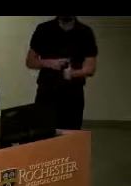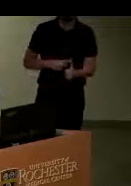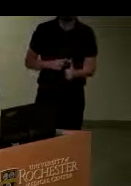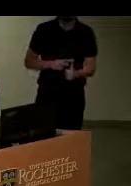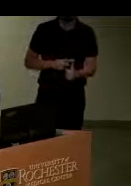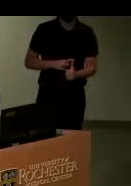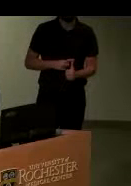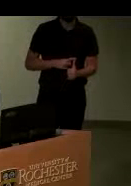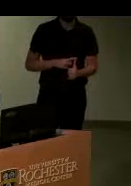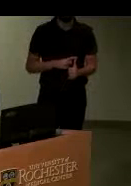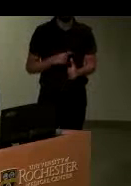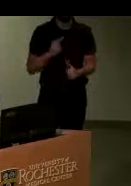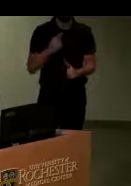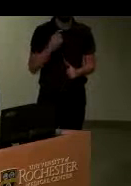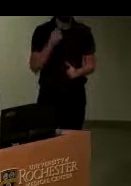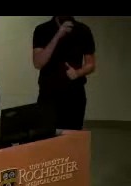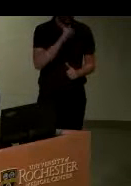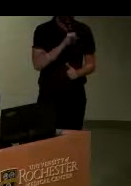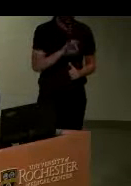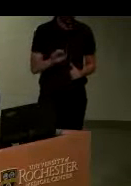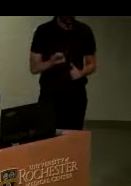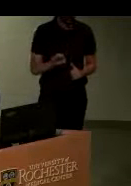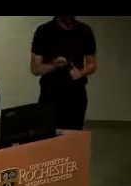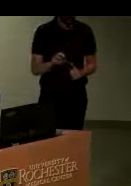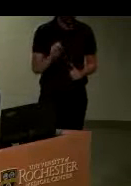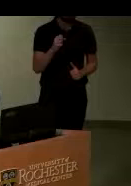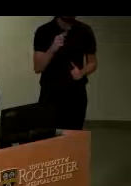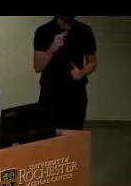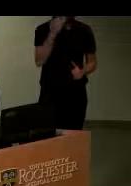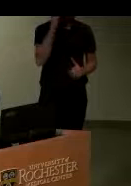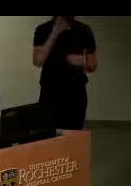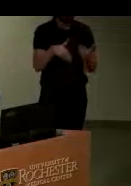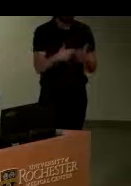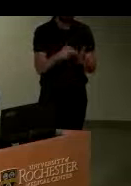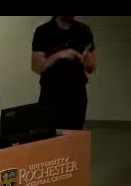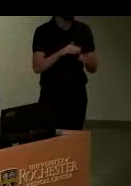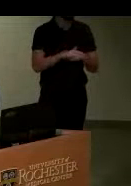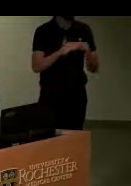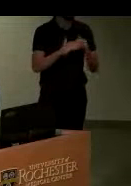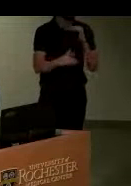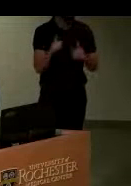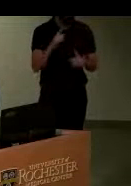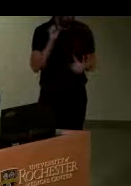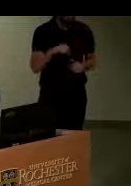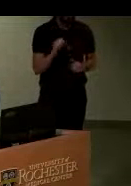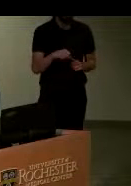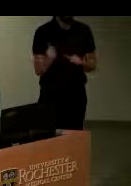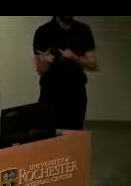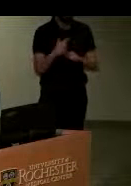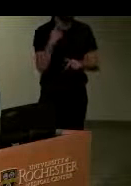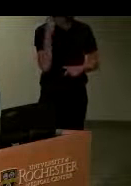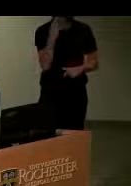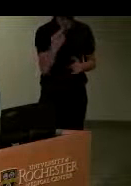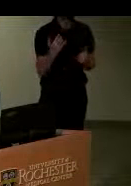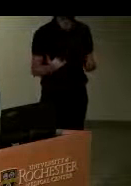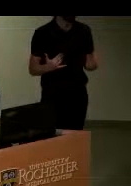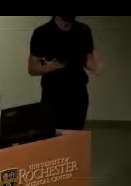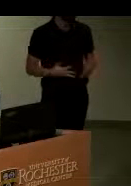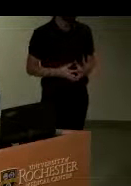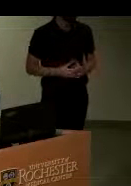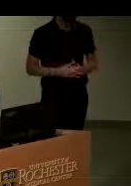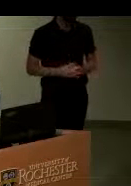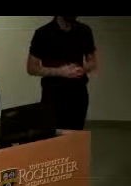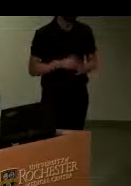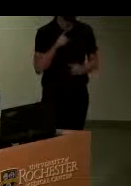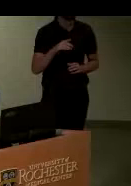this is also from days past, is she knows all the nurses on the floor. I said, yes, you're right. They're all like her best friends now. You